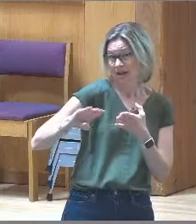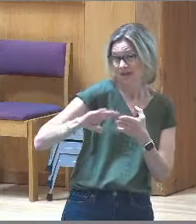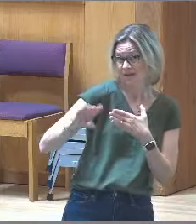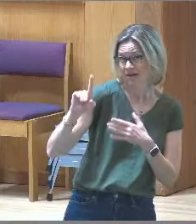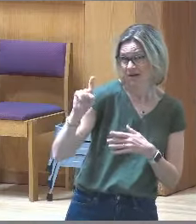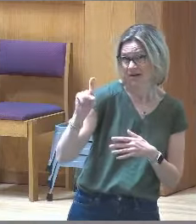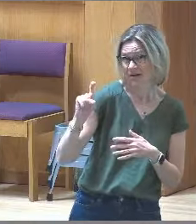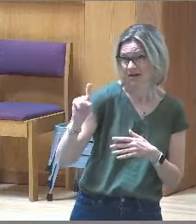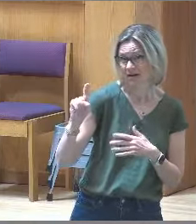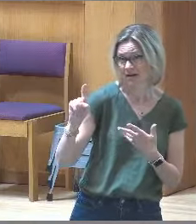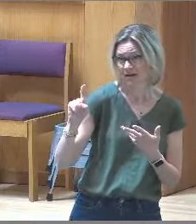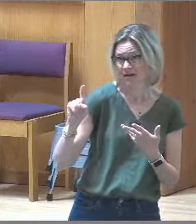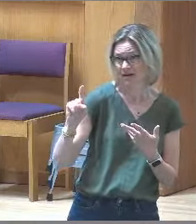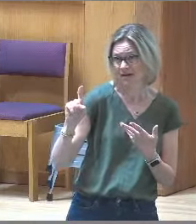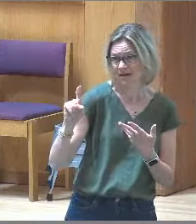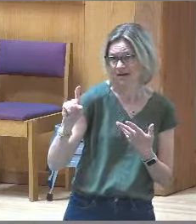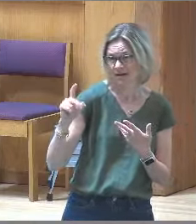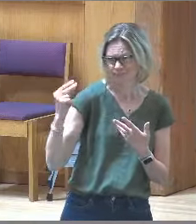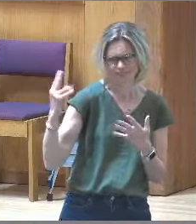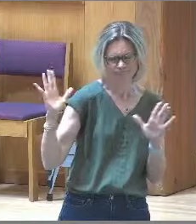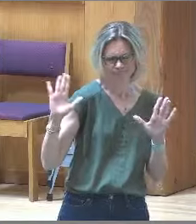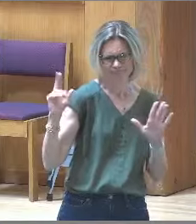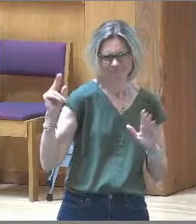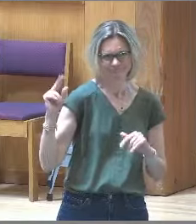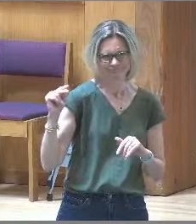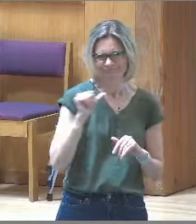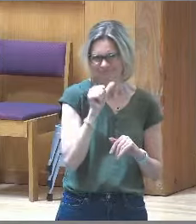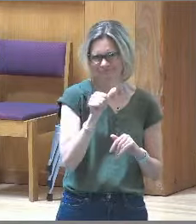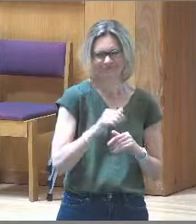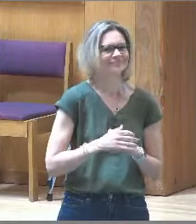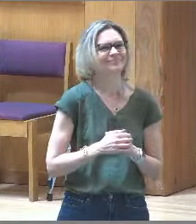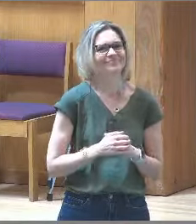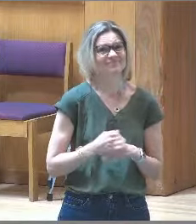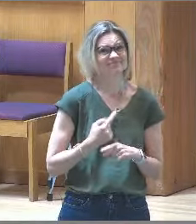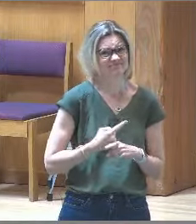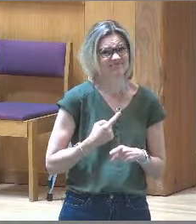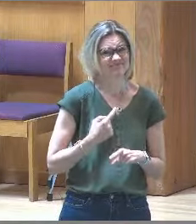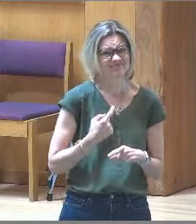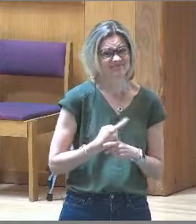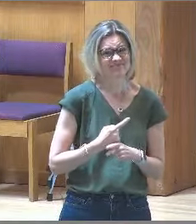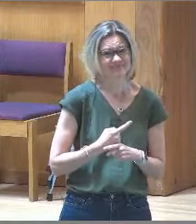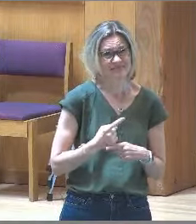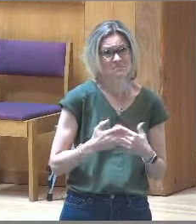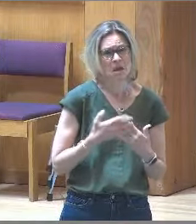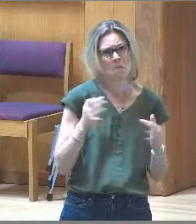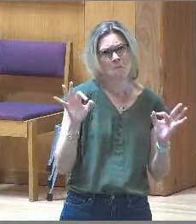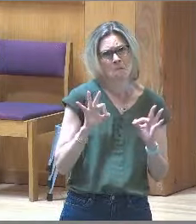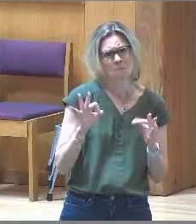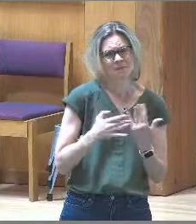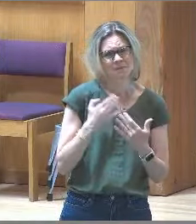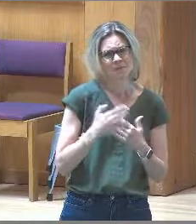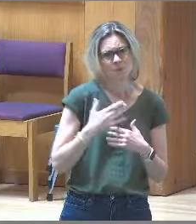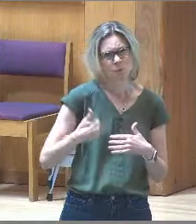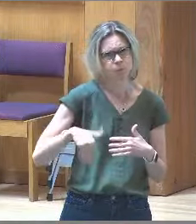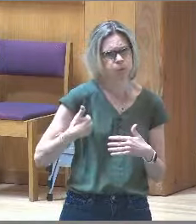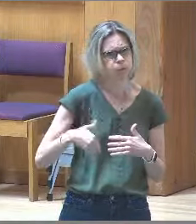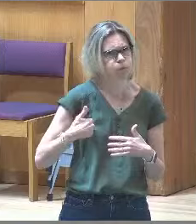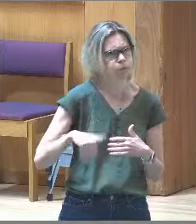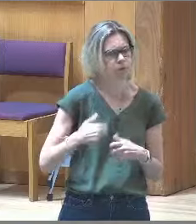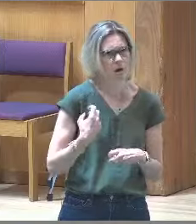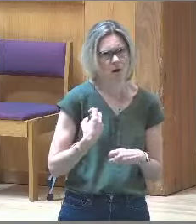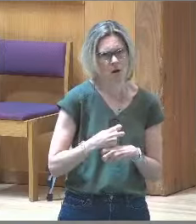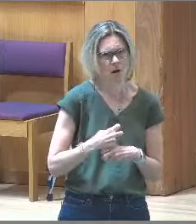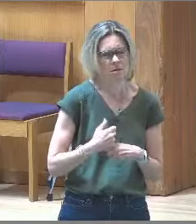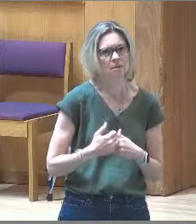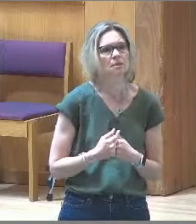forgive? Why do you think, no, it's not easy to forgive? You're right. Sometimes it's easy and sometimes it's not easy. But Jesus reminds